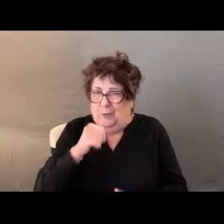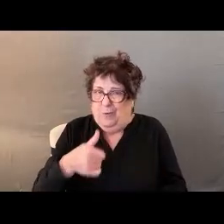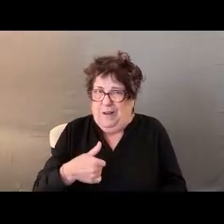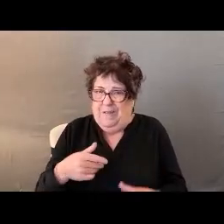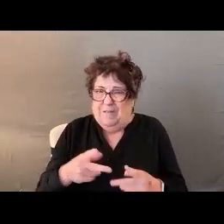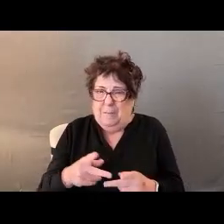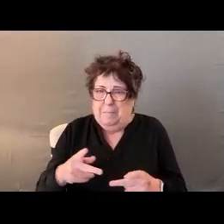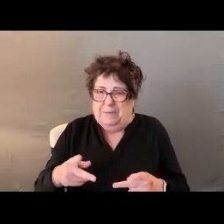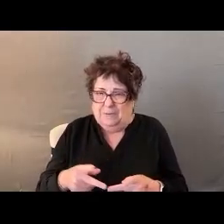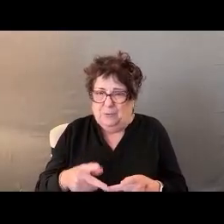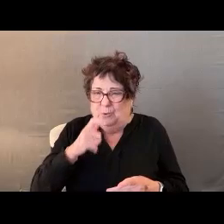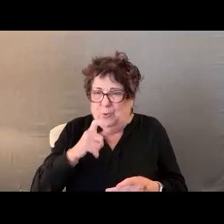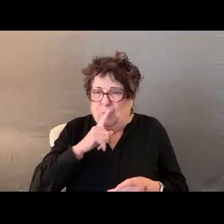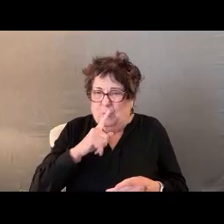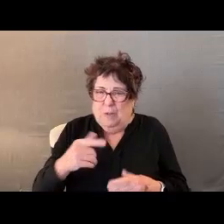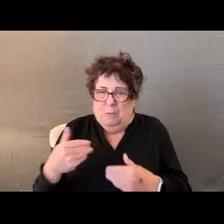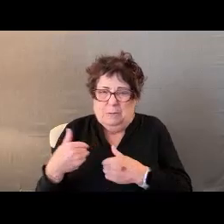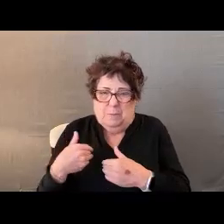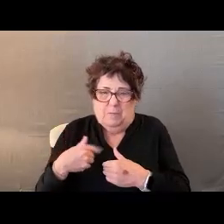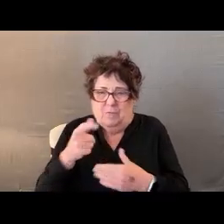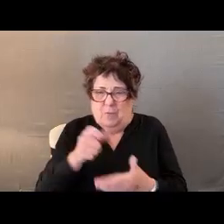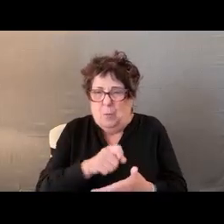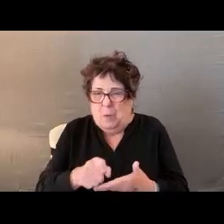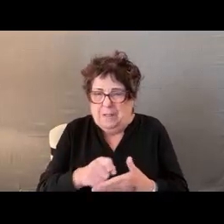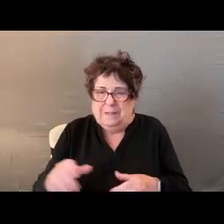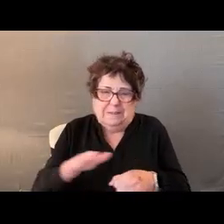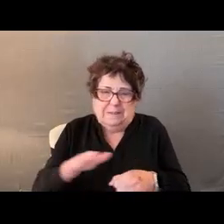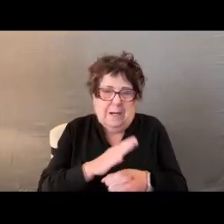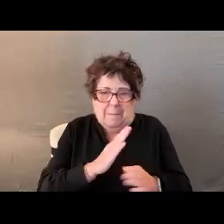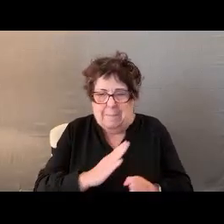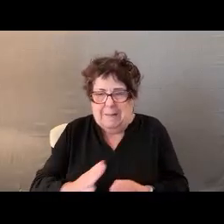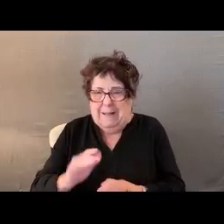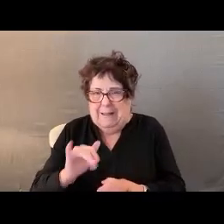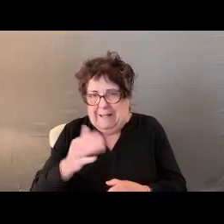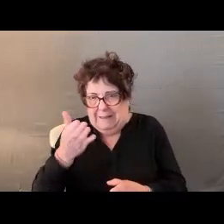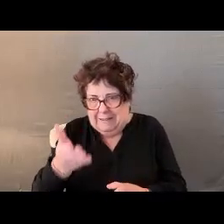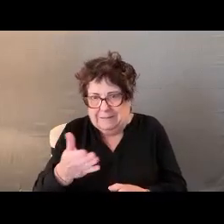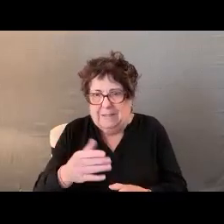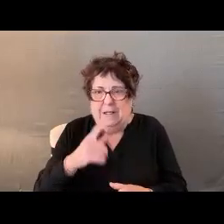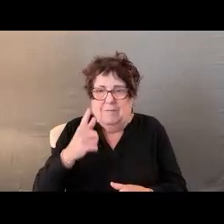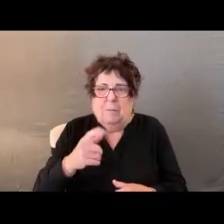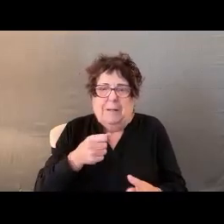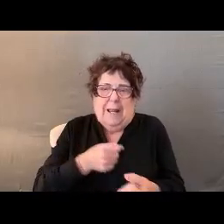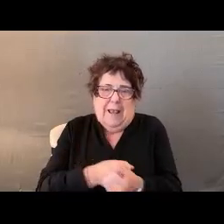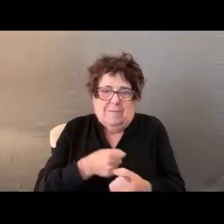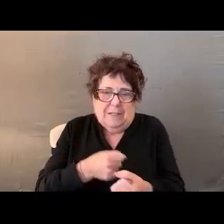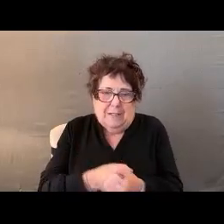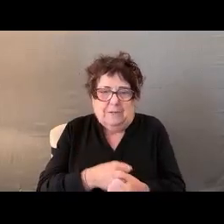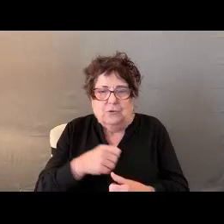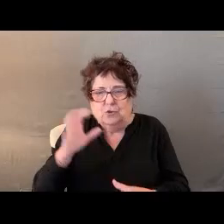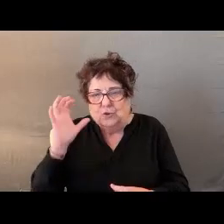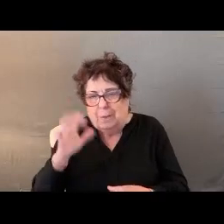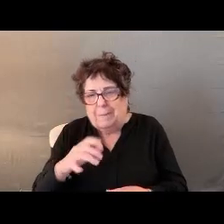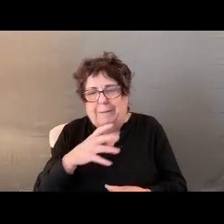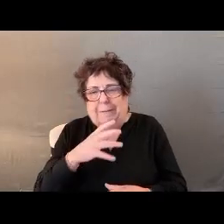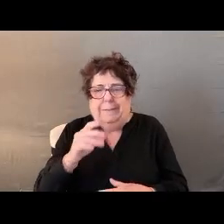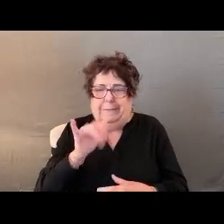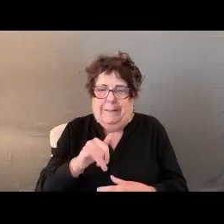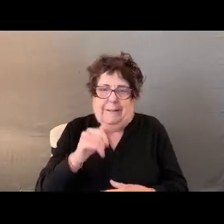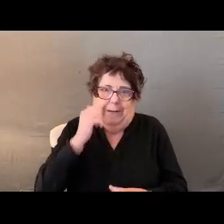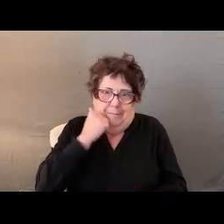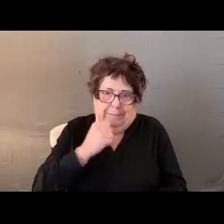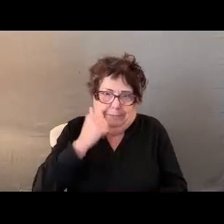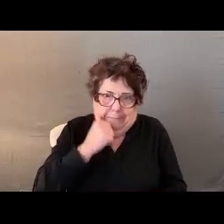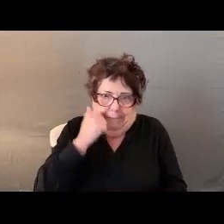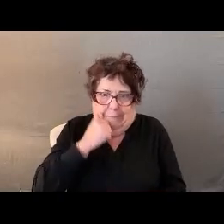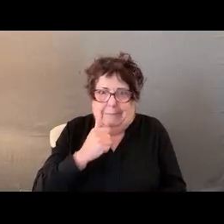for being the advocate and the champion and the day-to-day administrator across the agency. And so that has been a challenge that we're